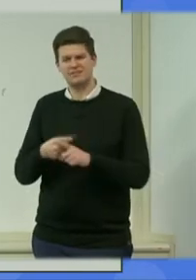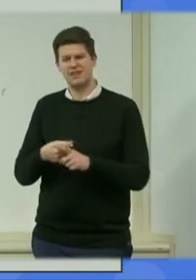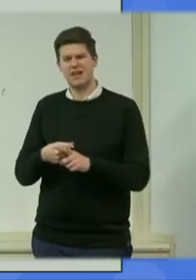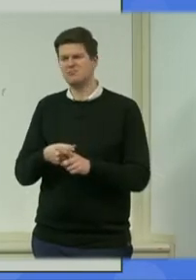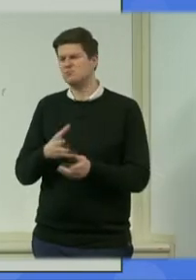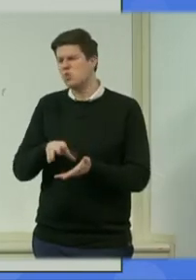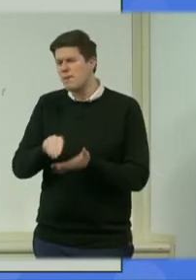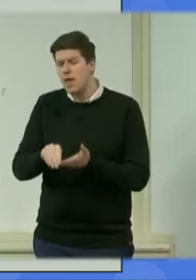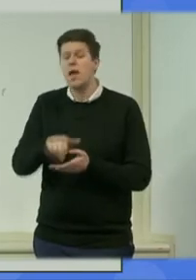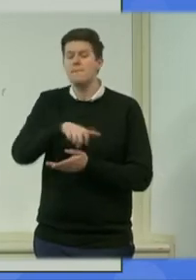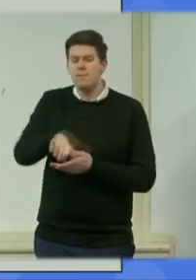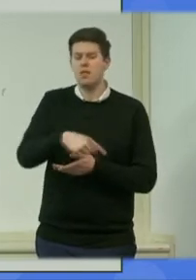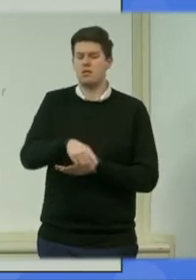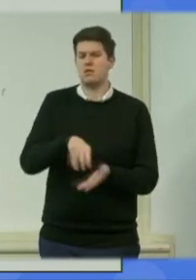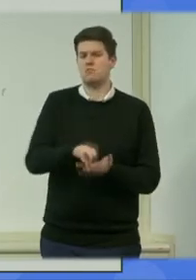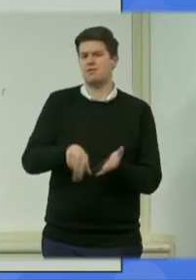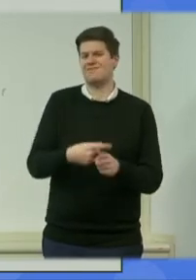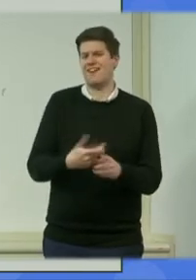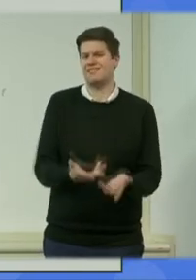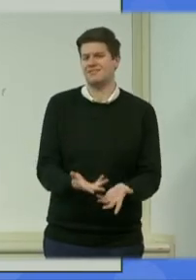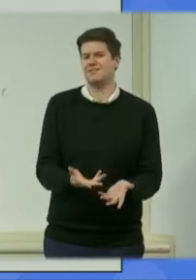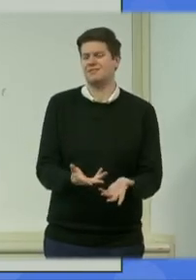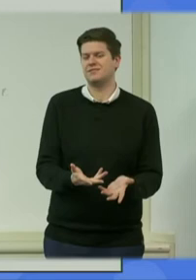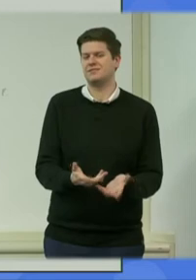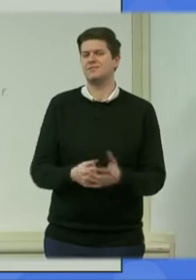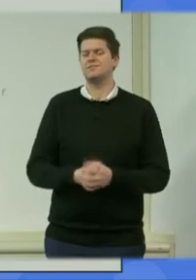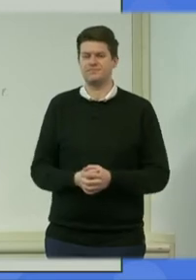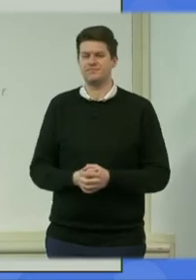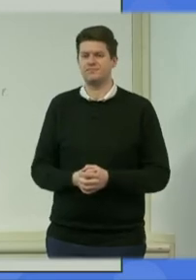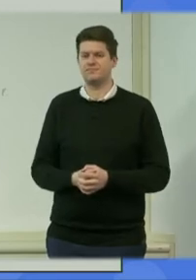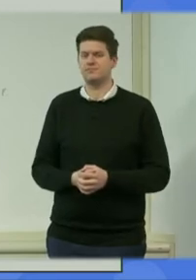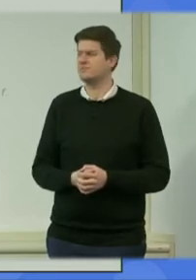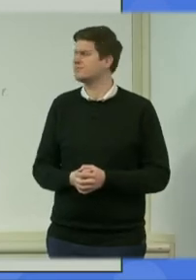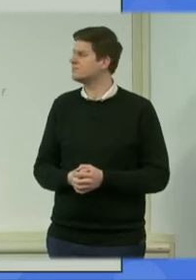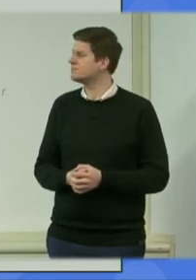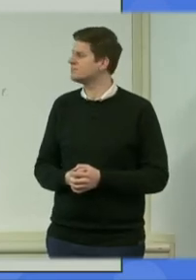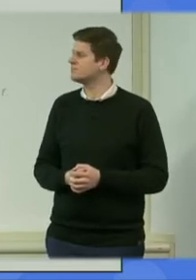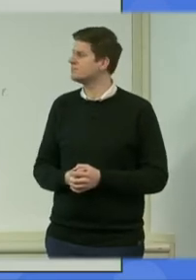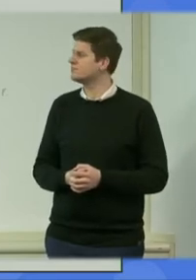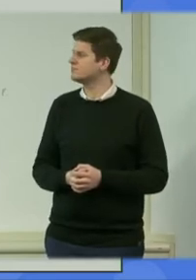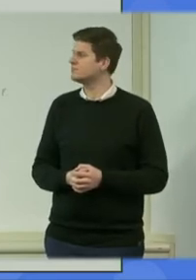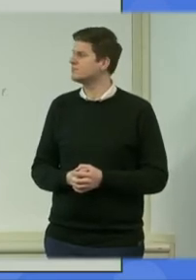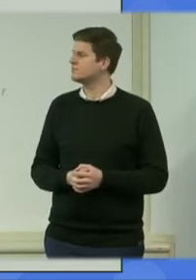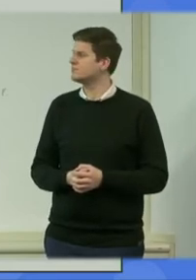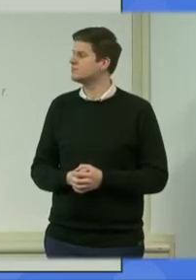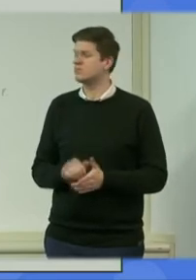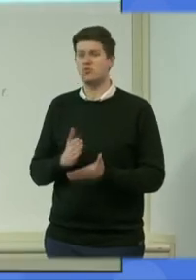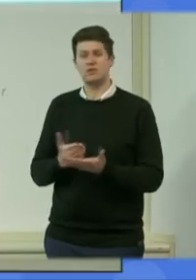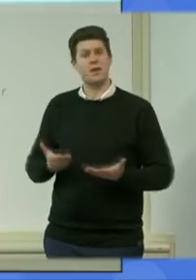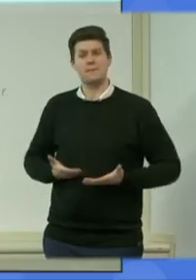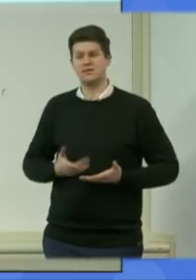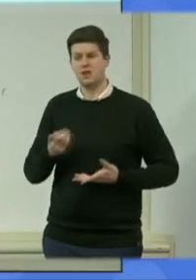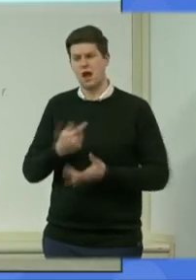do. So whilst businesses might be responsible for paying taxes over to the tax man, it's never actually them that's made worse off. Businesses are